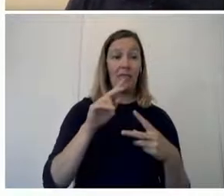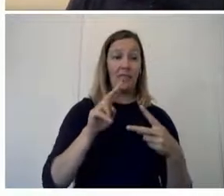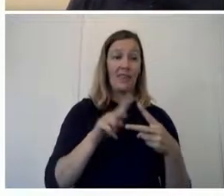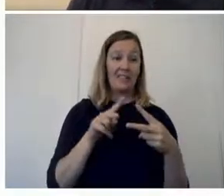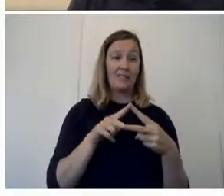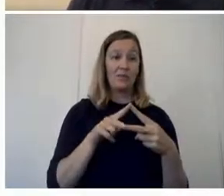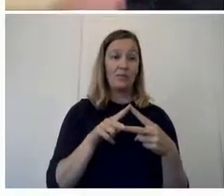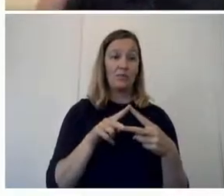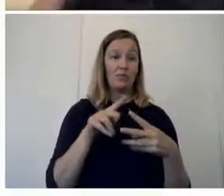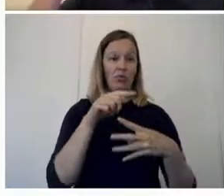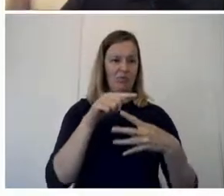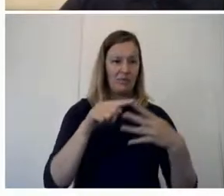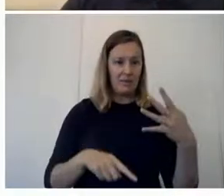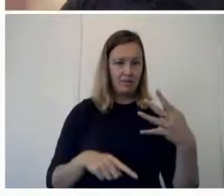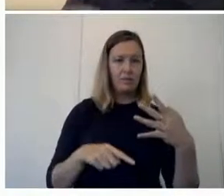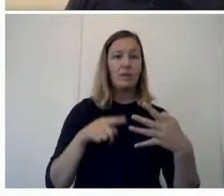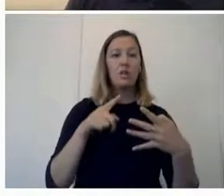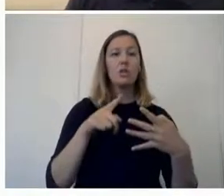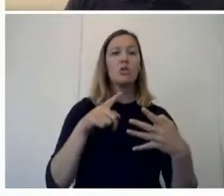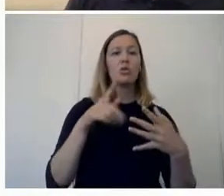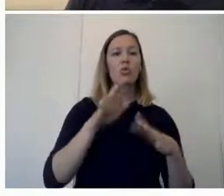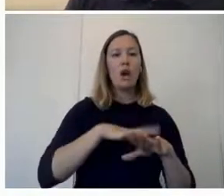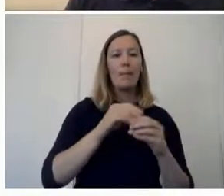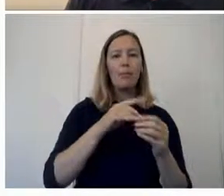So spending time with family and friends,